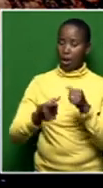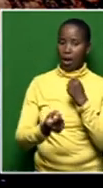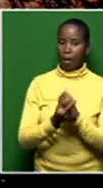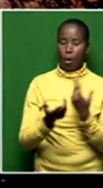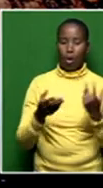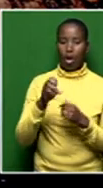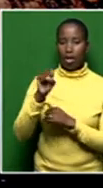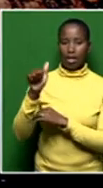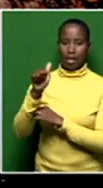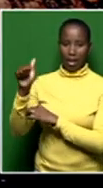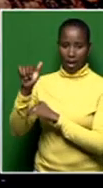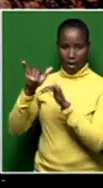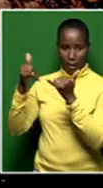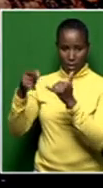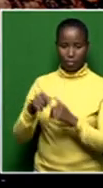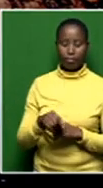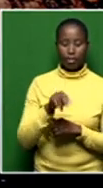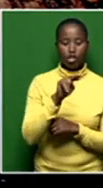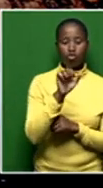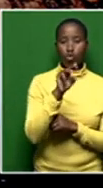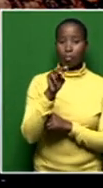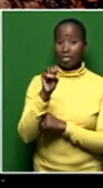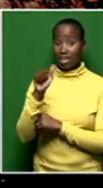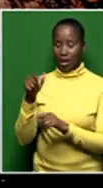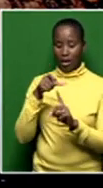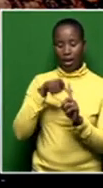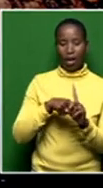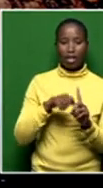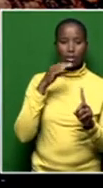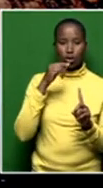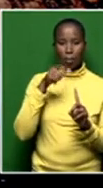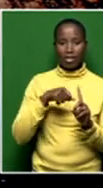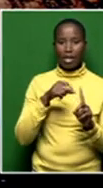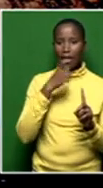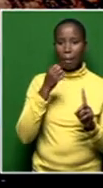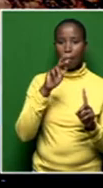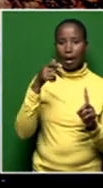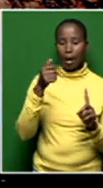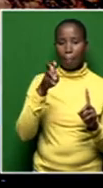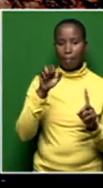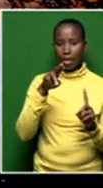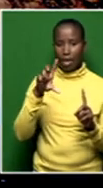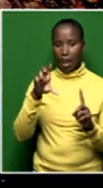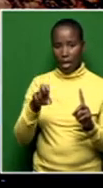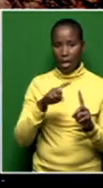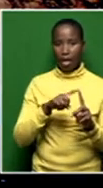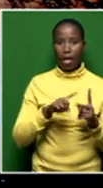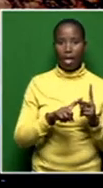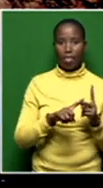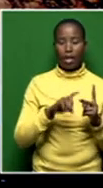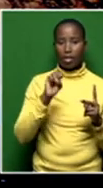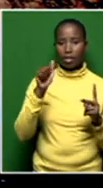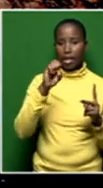other grievances. Now, NUMSA National Spokesperson Phakamile Hlubi-Majola and SACCA President Zazi